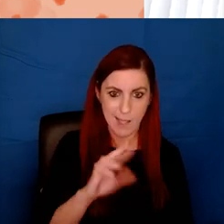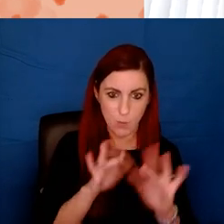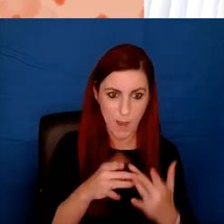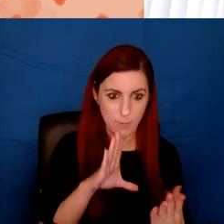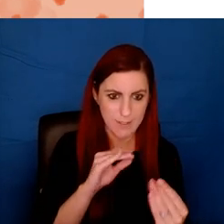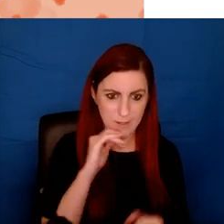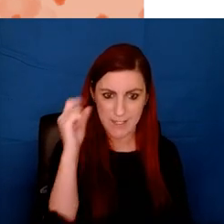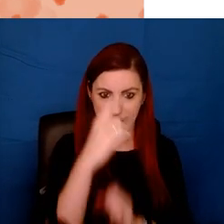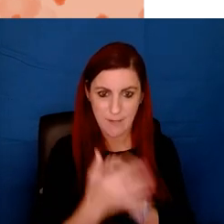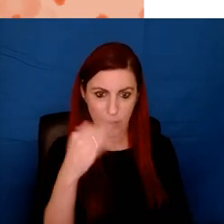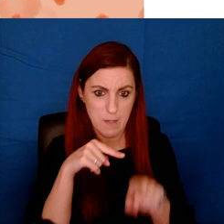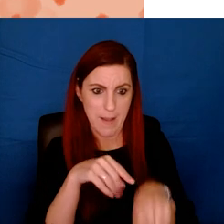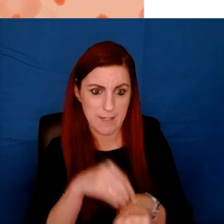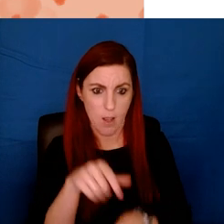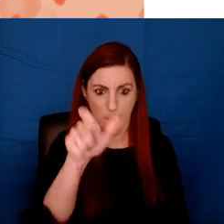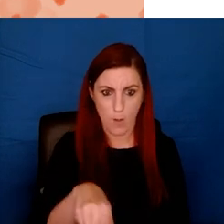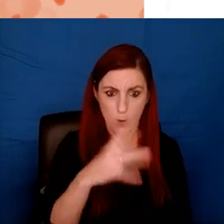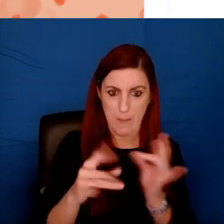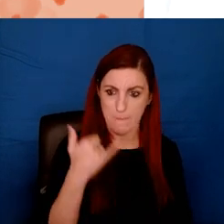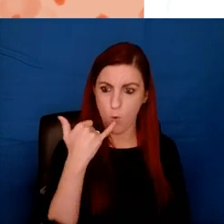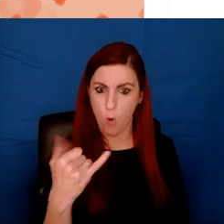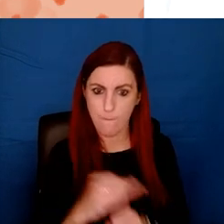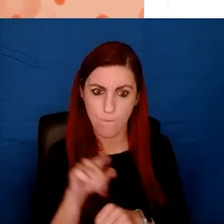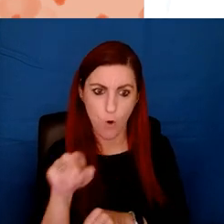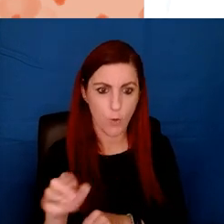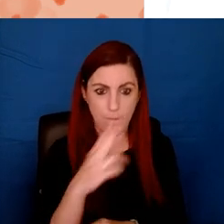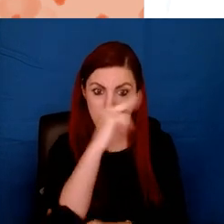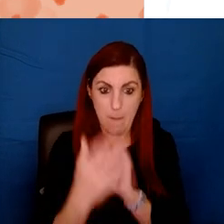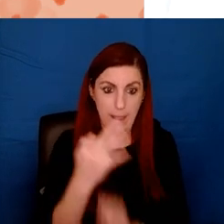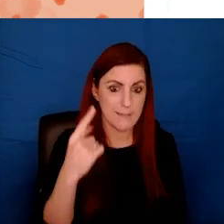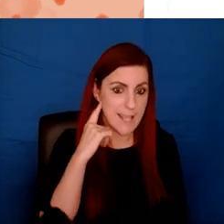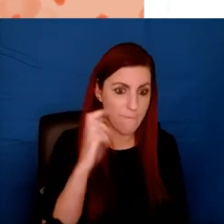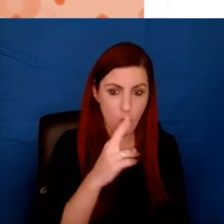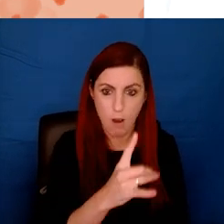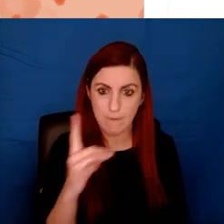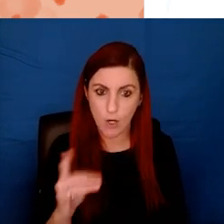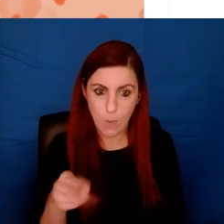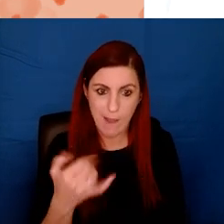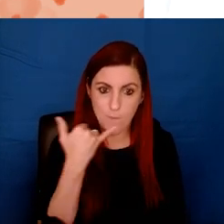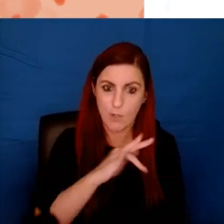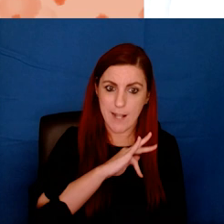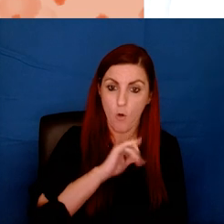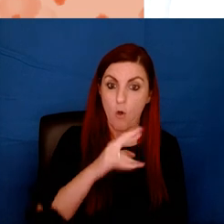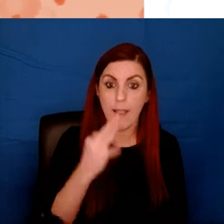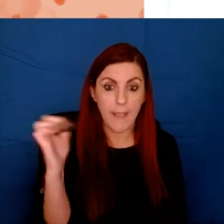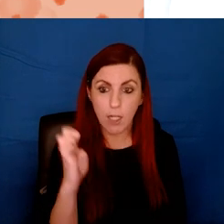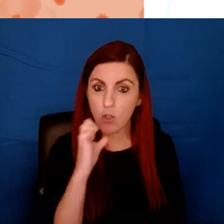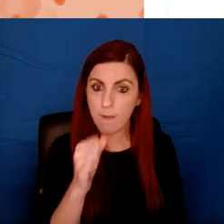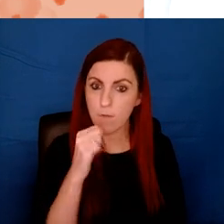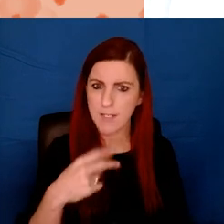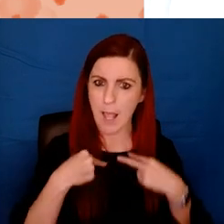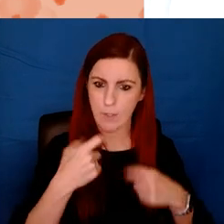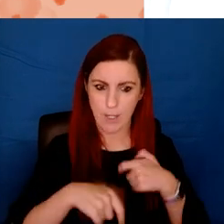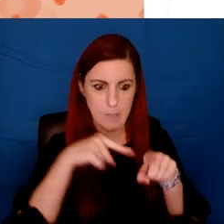web chat. That can be very difficult if you're relying on someone else to make the phone call for you. For example, if you're deaf or hard of hearing, or English isn't your